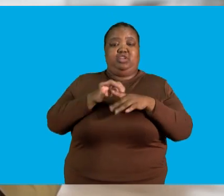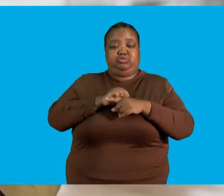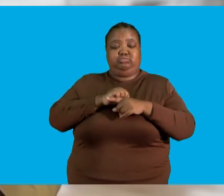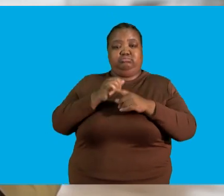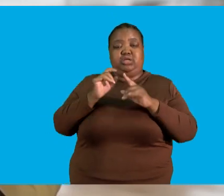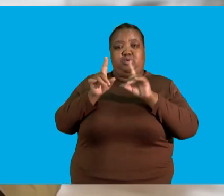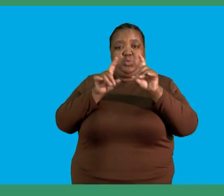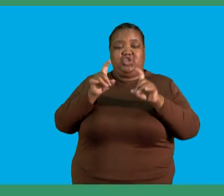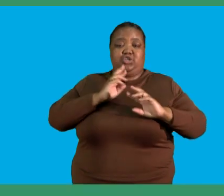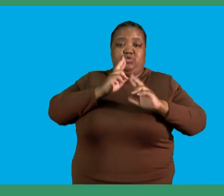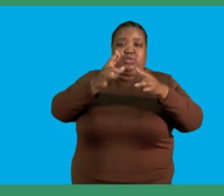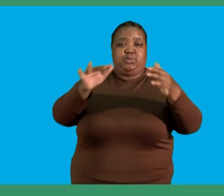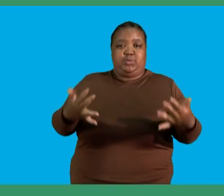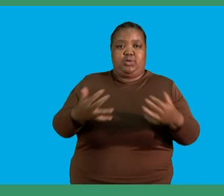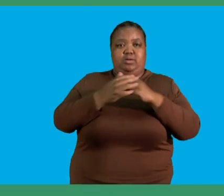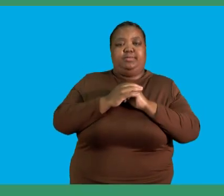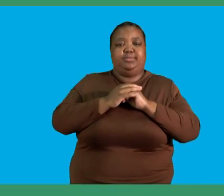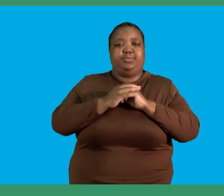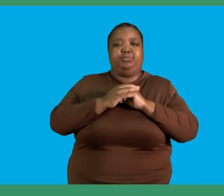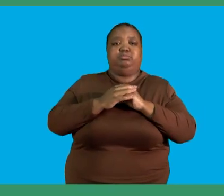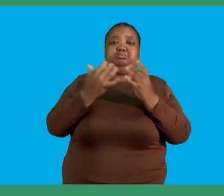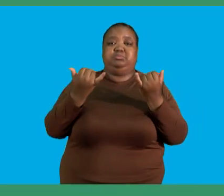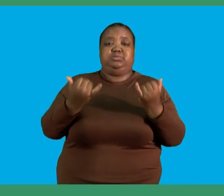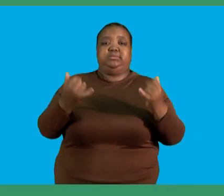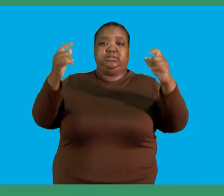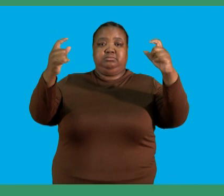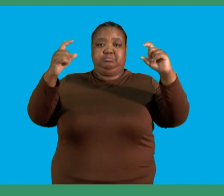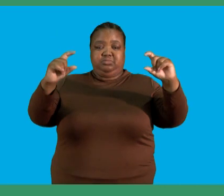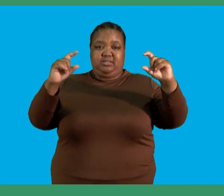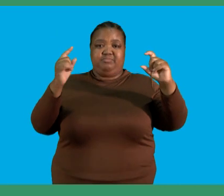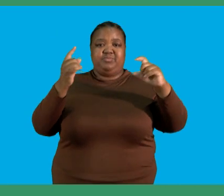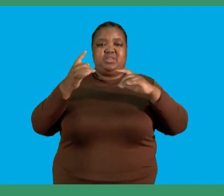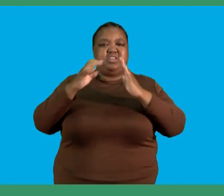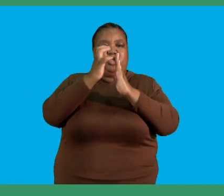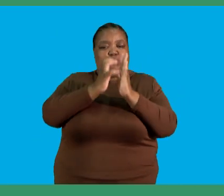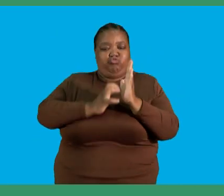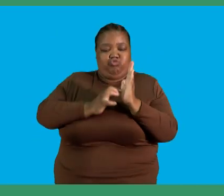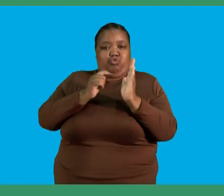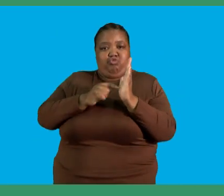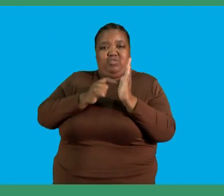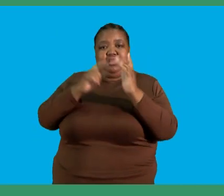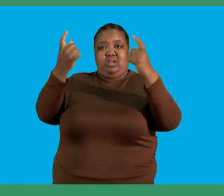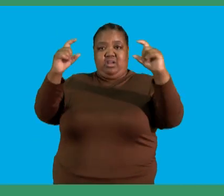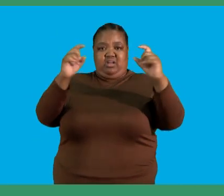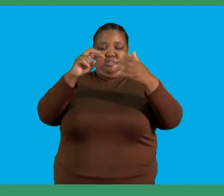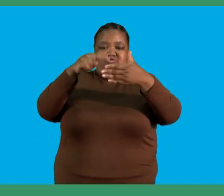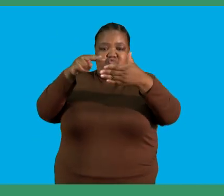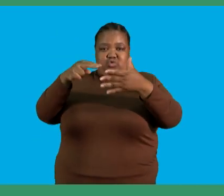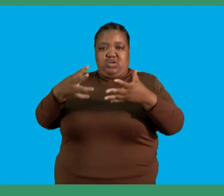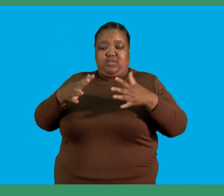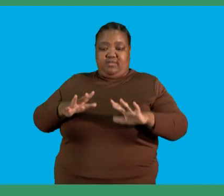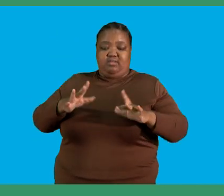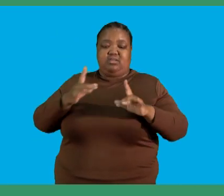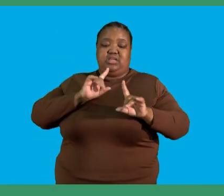application questions. The first part is now a scenario-based question which requires us to read the scenario below